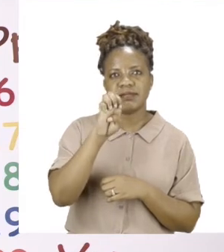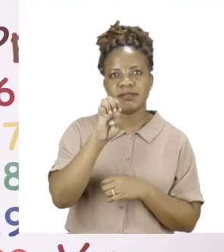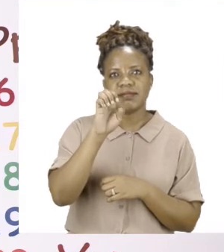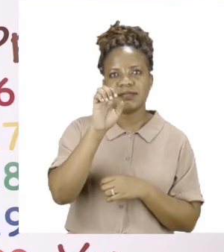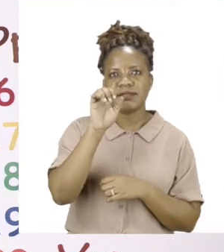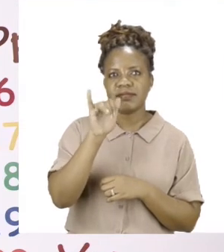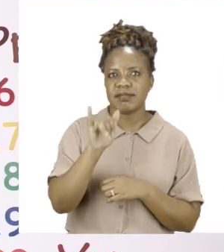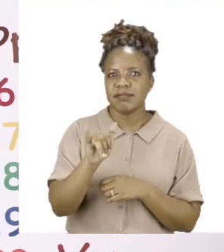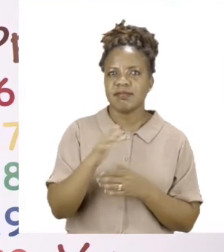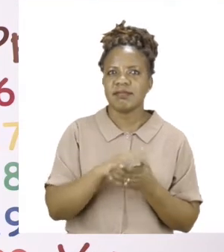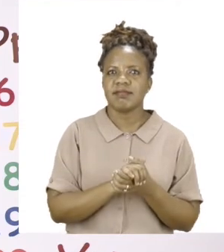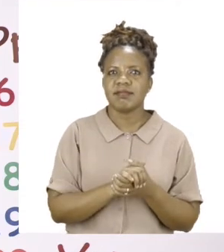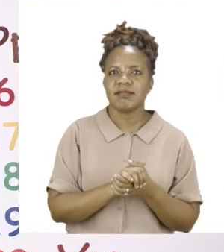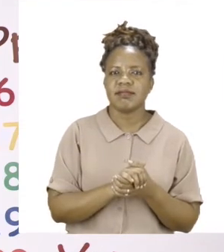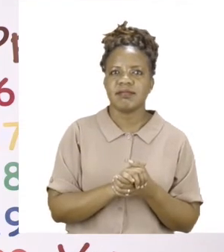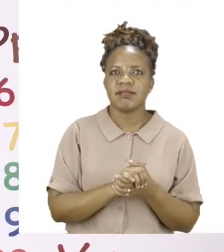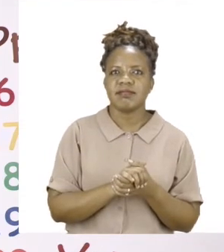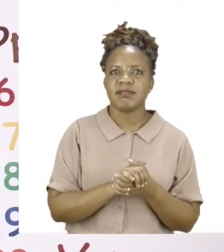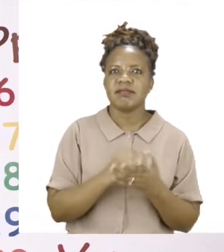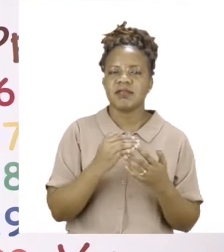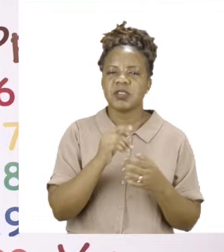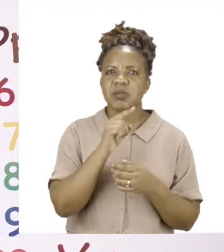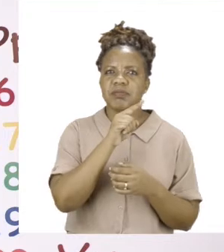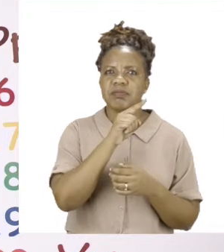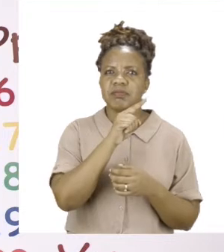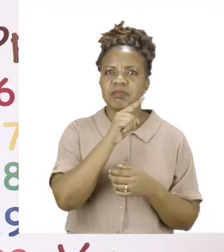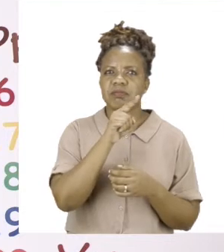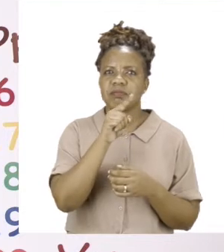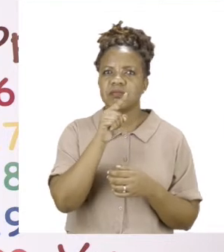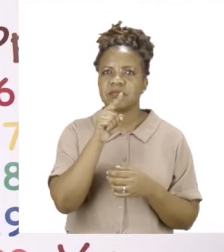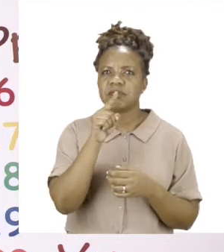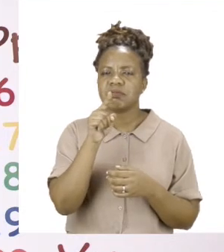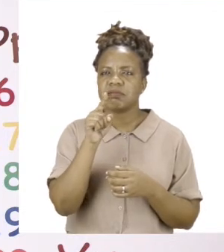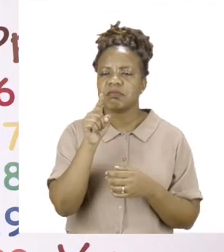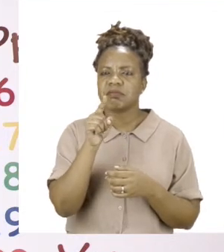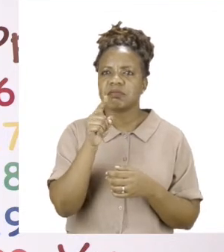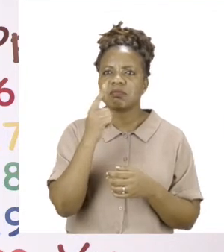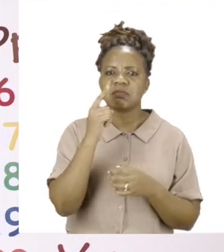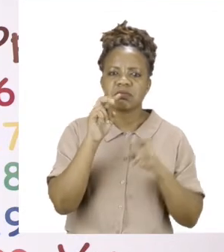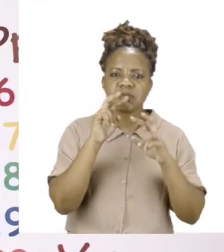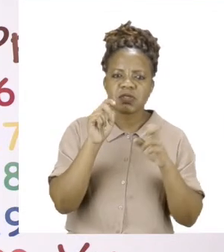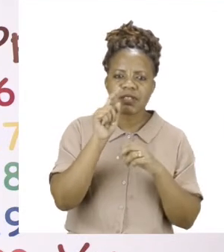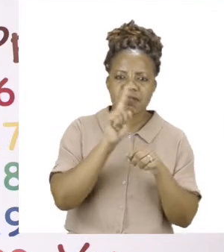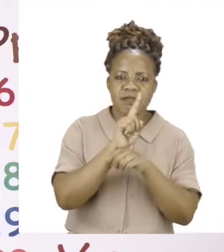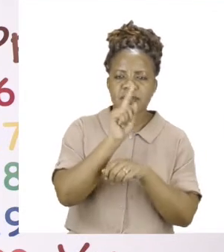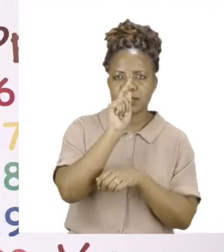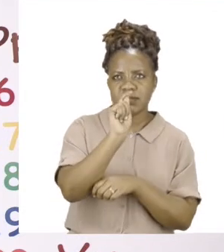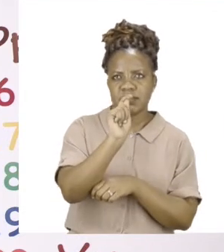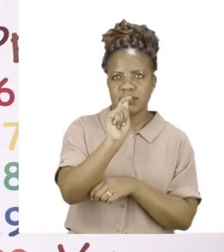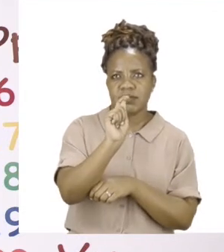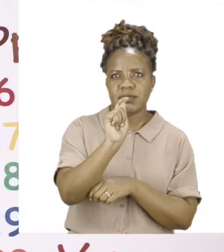I'm still going to be going across, and I need to start with t. or T? Let's